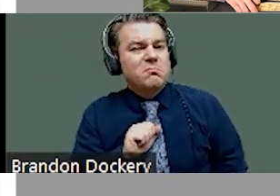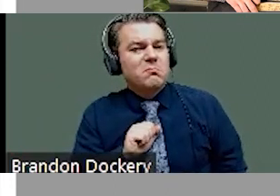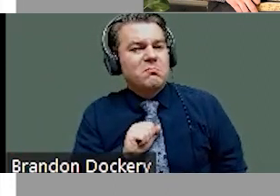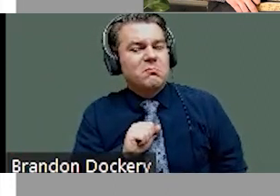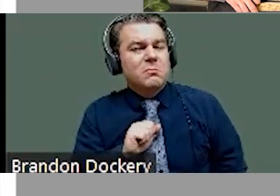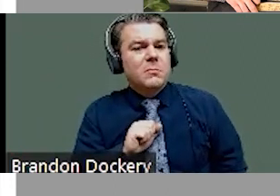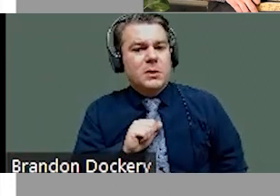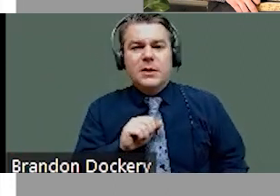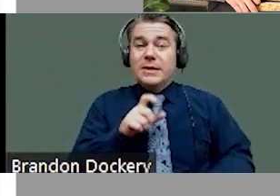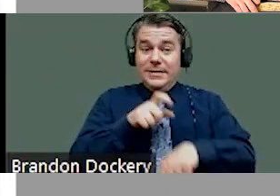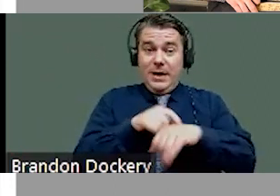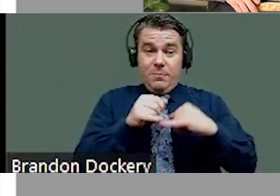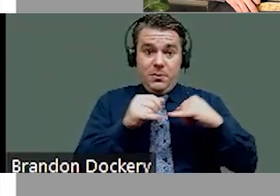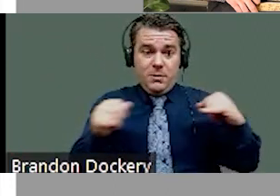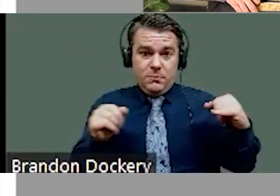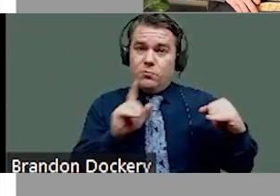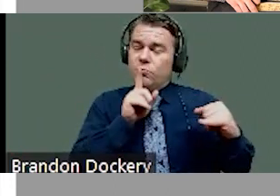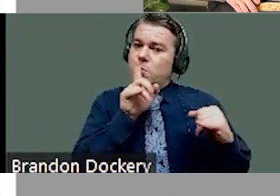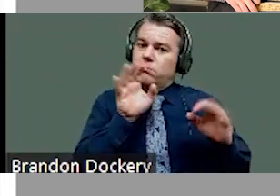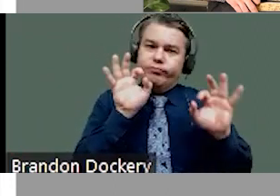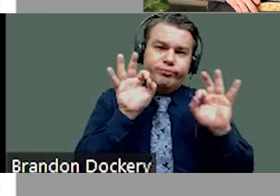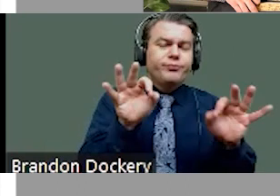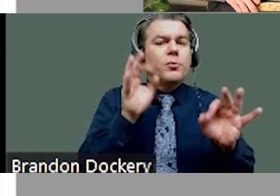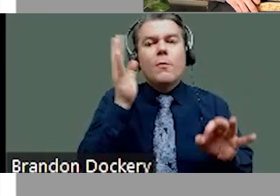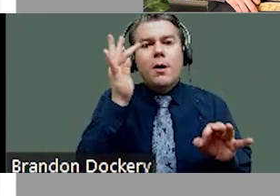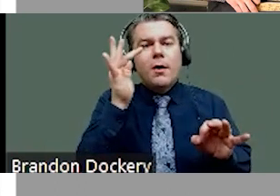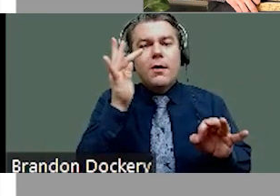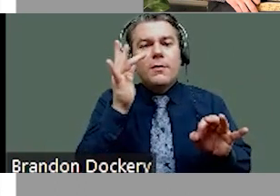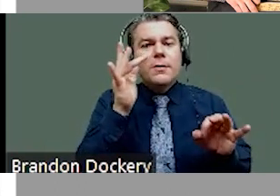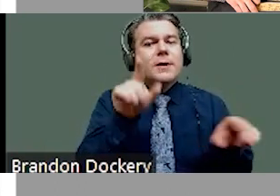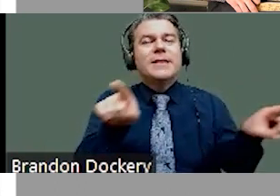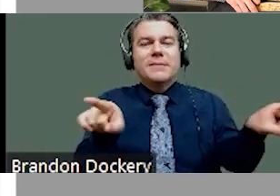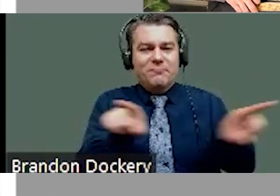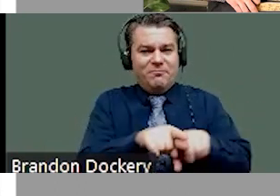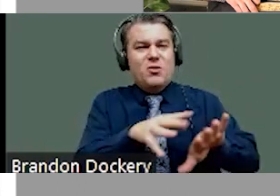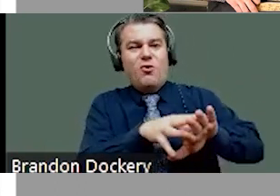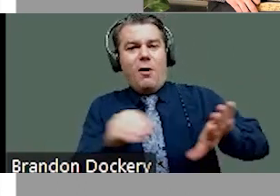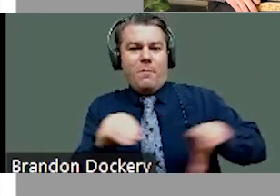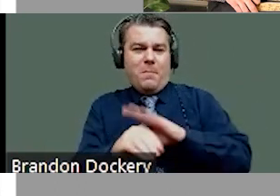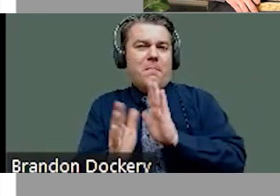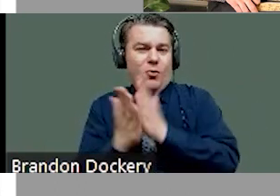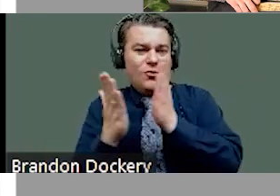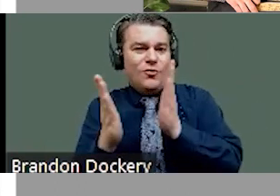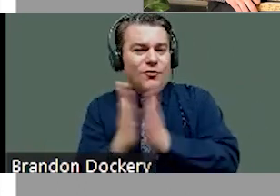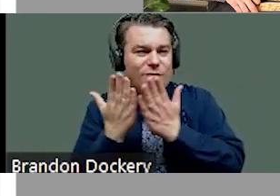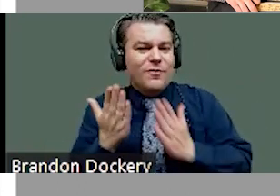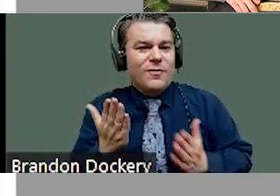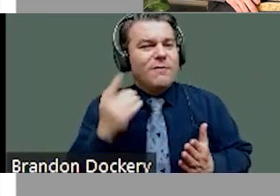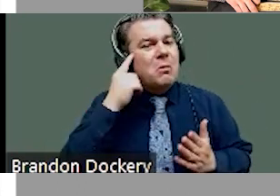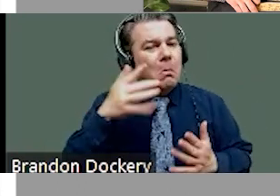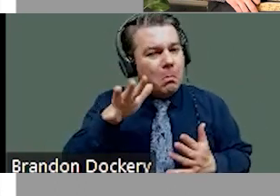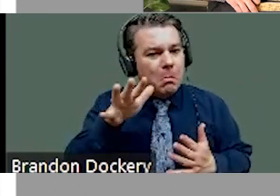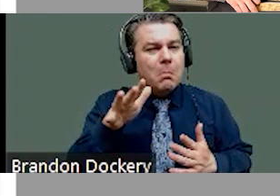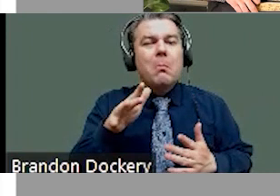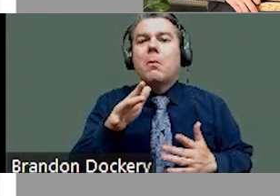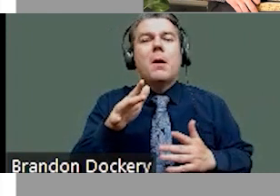tell you why the timeline is really useful. One, it mirrors what's in the book on these